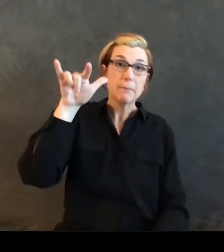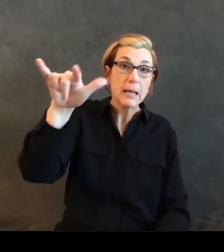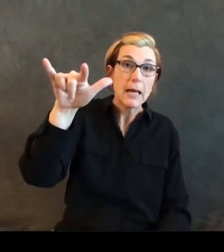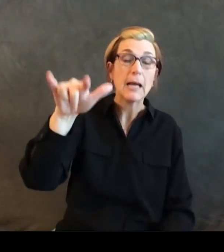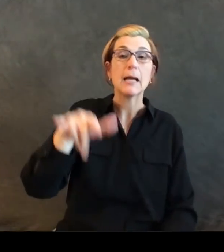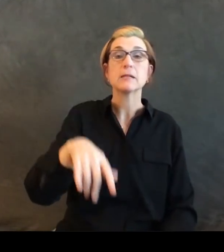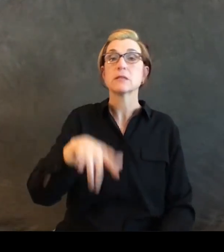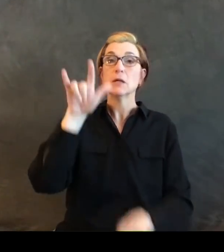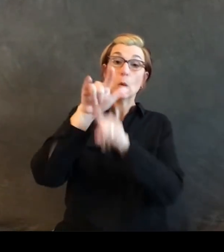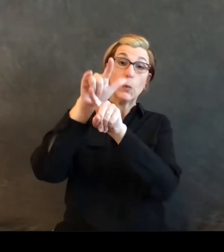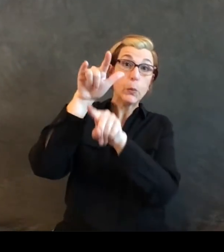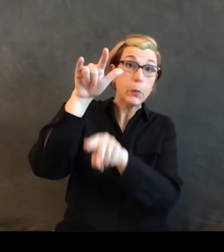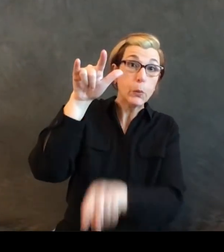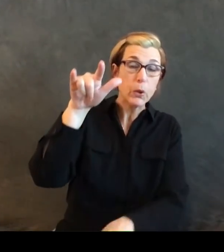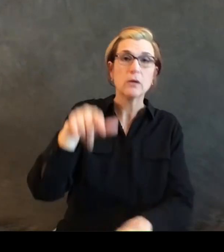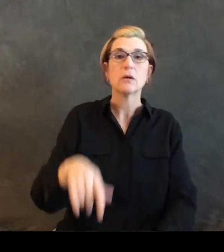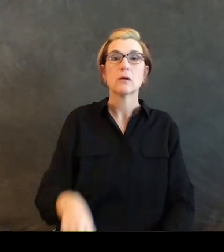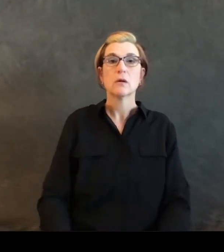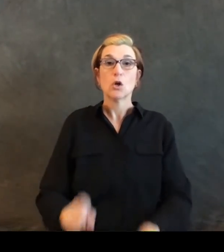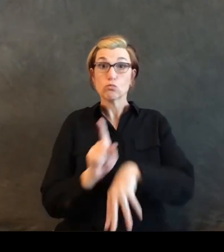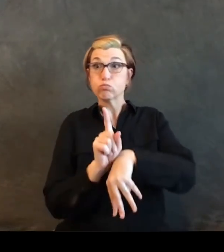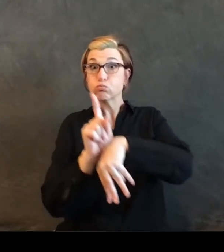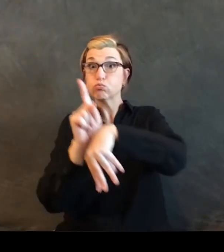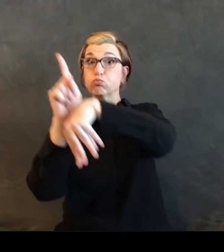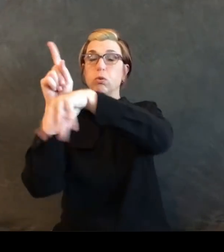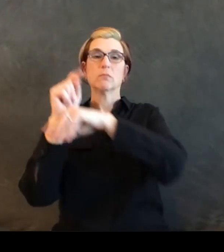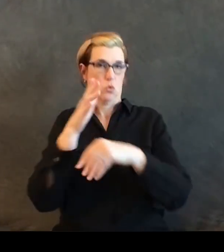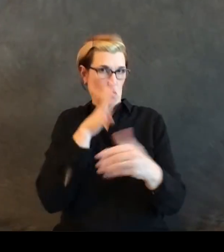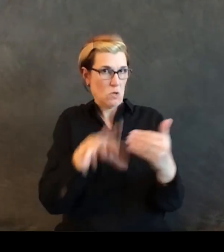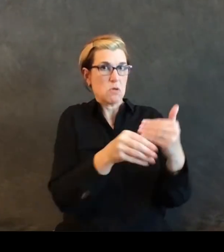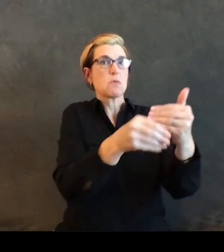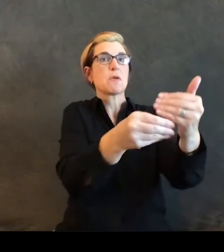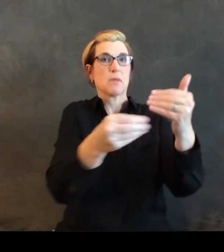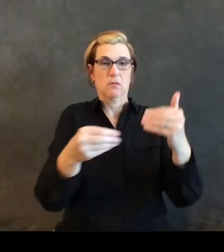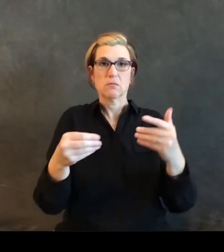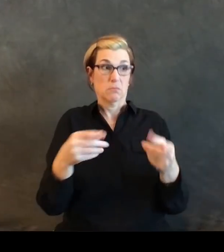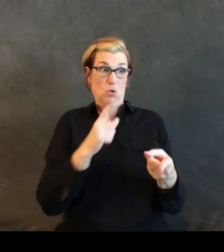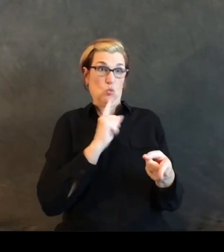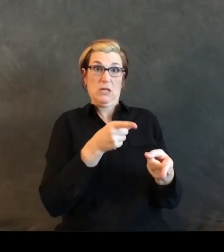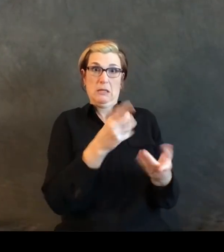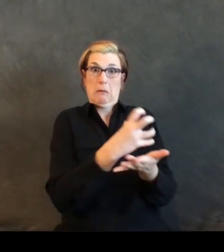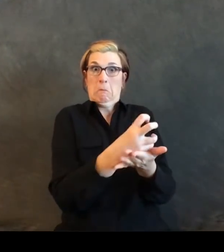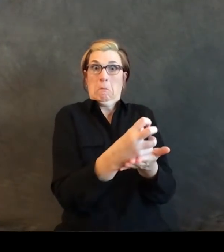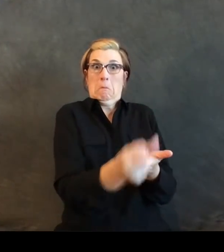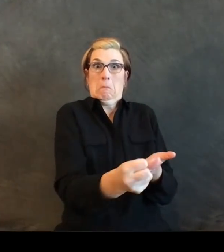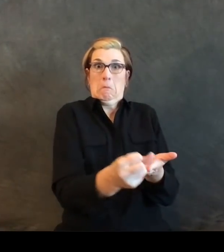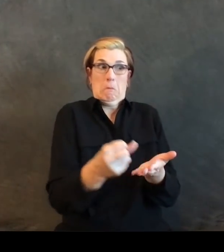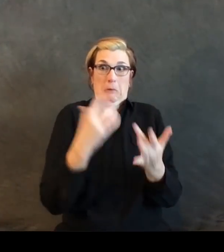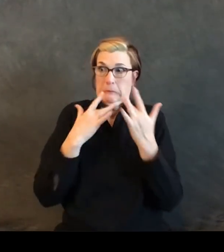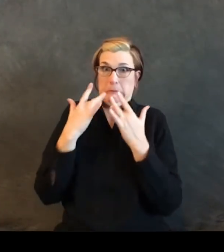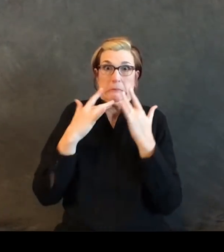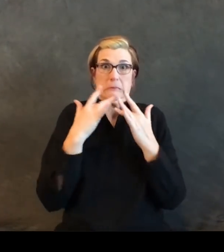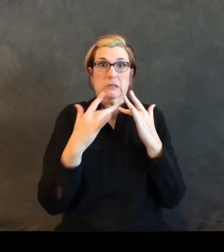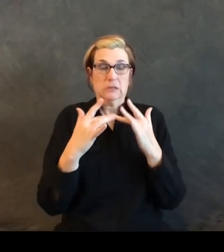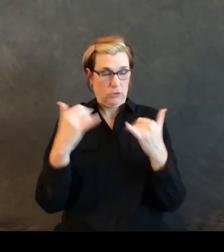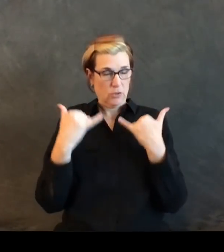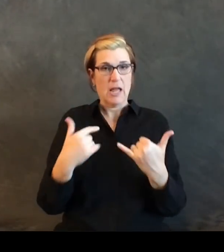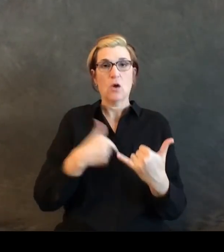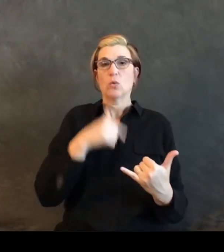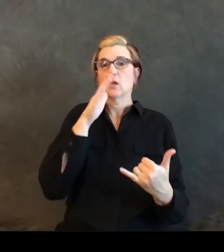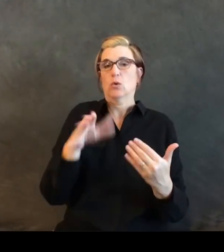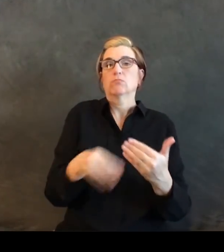the stockpile was very depleted, like everything else. This will also include significant funding for the